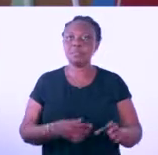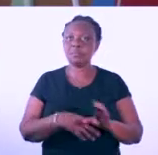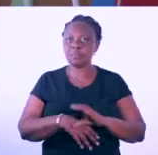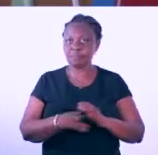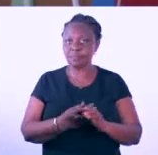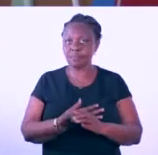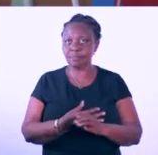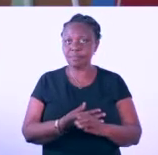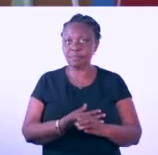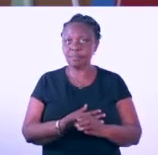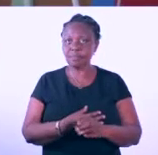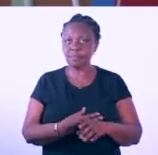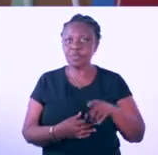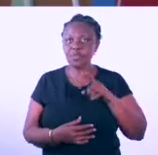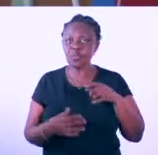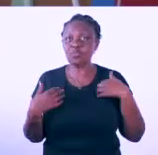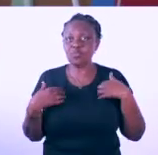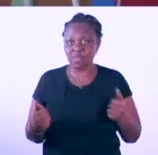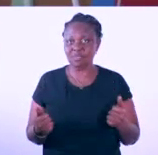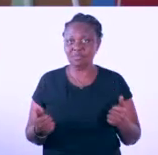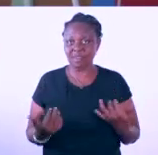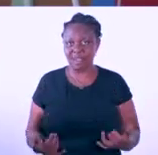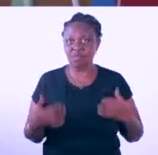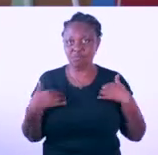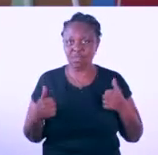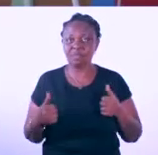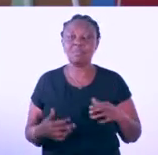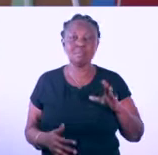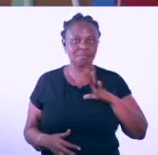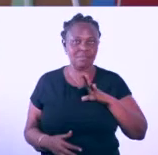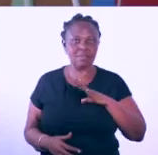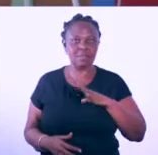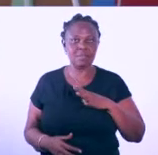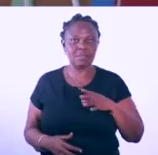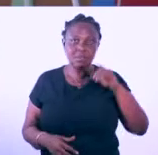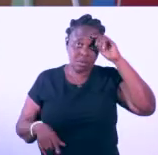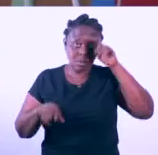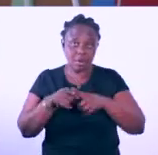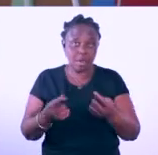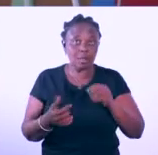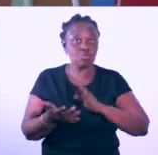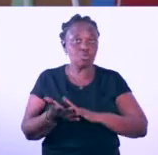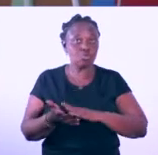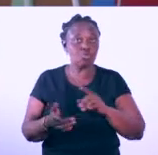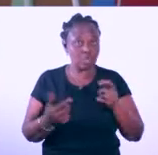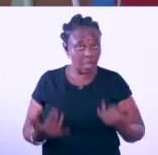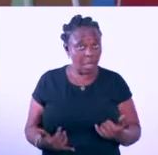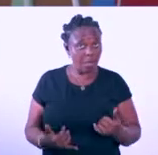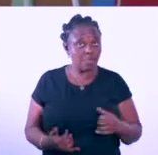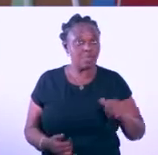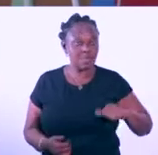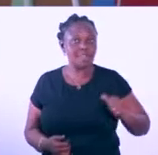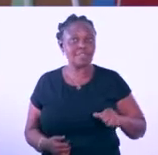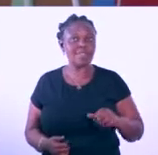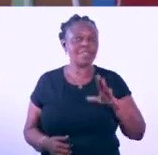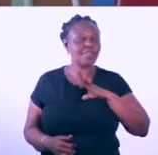Christabel, I hope you are very well today. Good. Did your brother come to school today? Yes, sir.